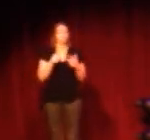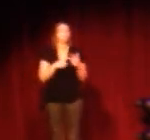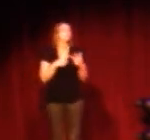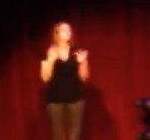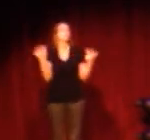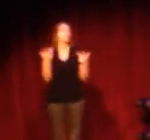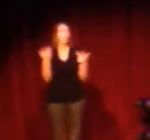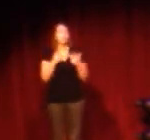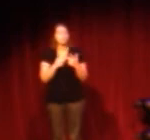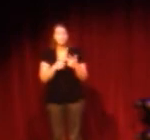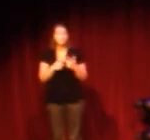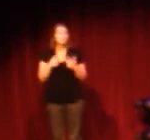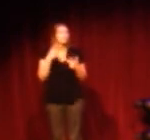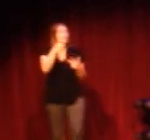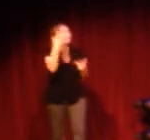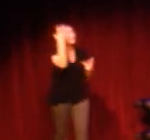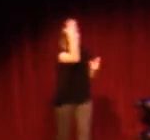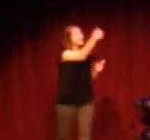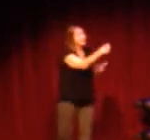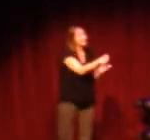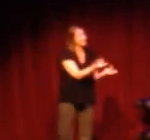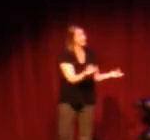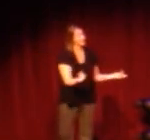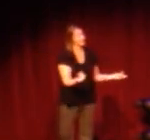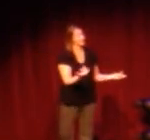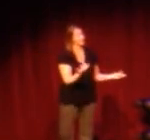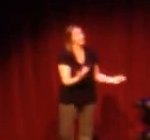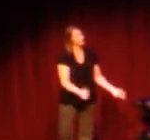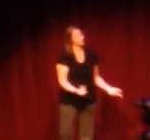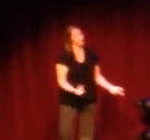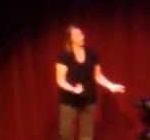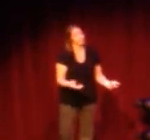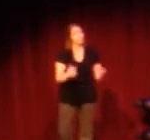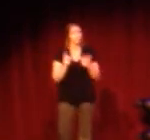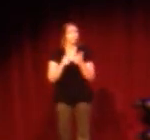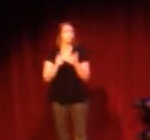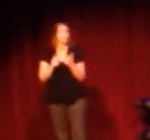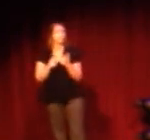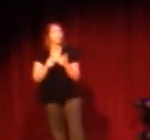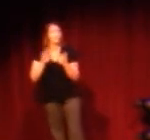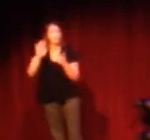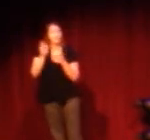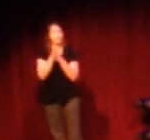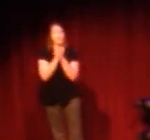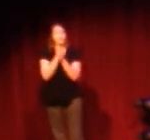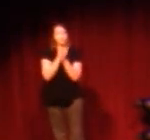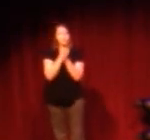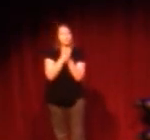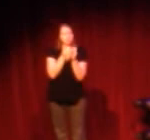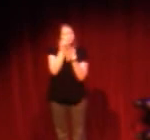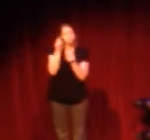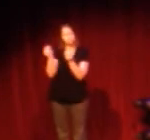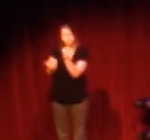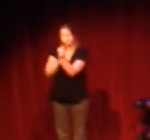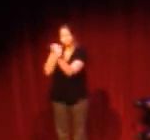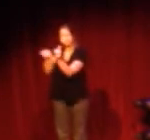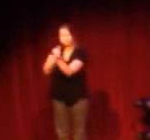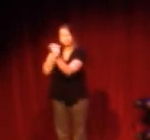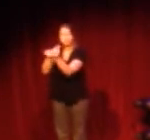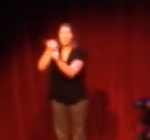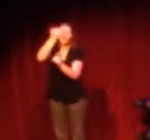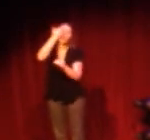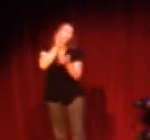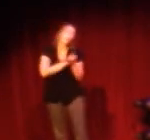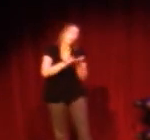awe moment and you're leaving. 3 is follow your passion. That's the most important thing. I know college, you have to do